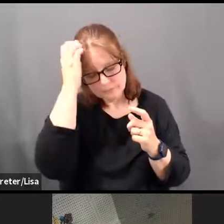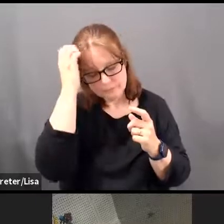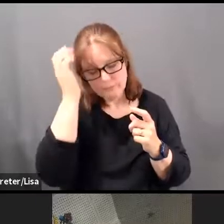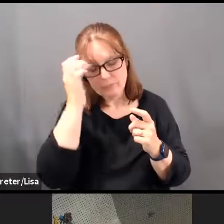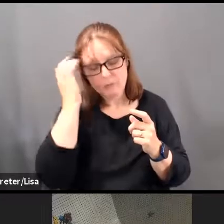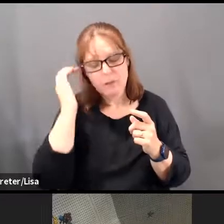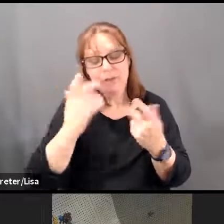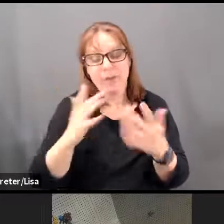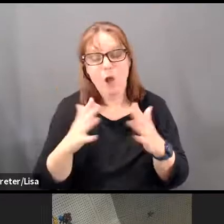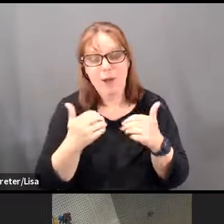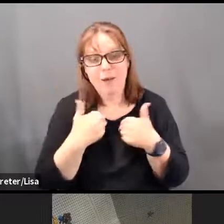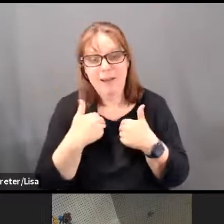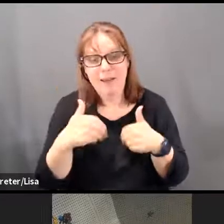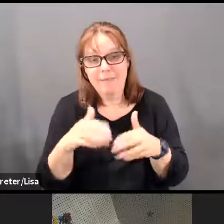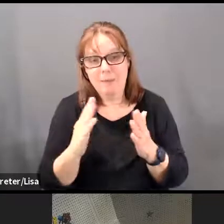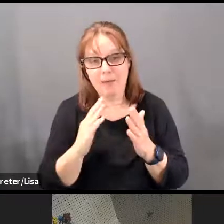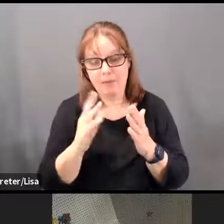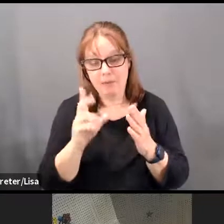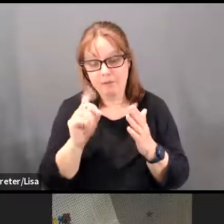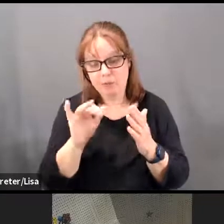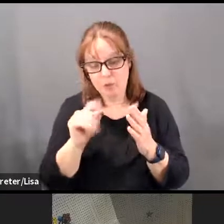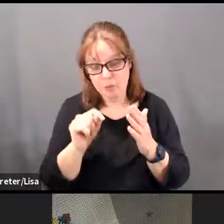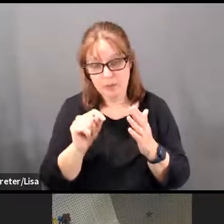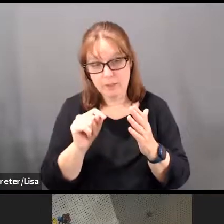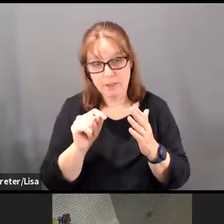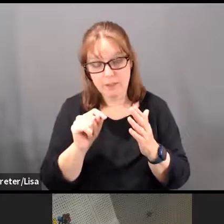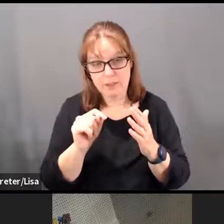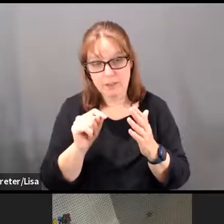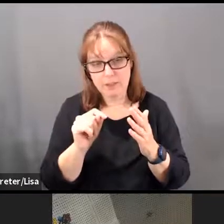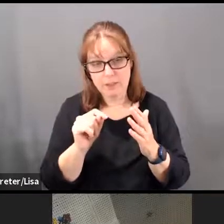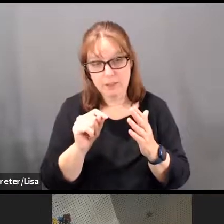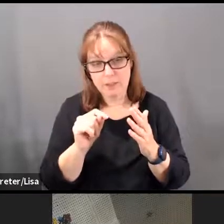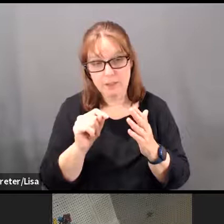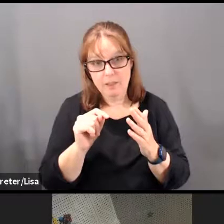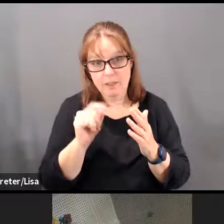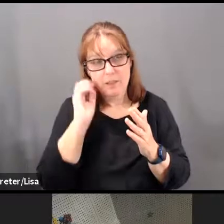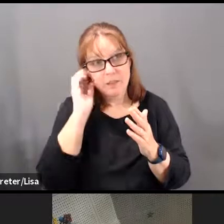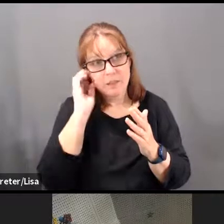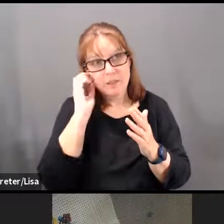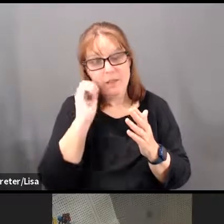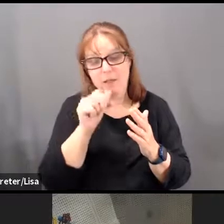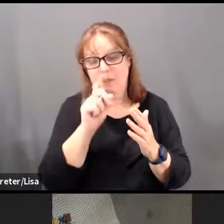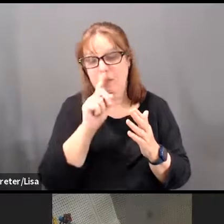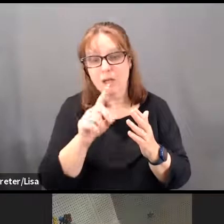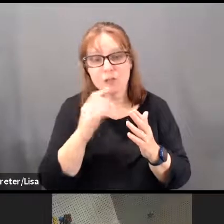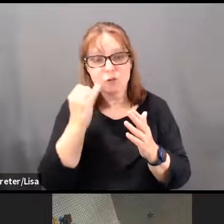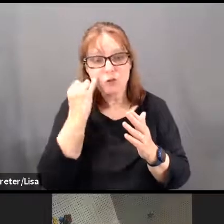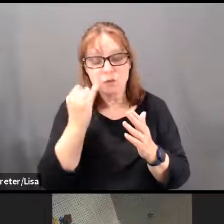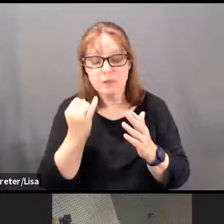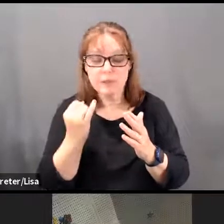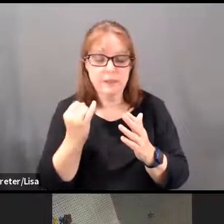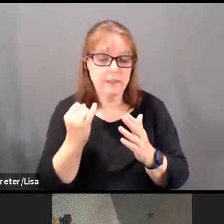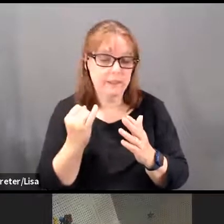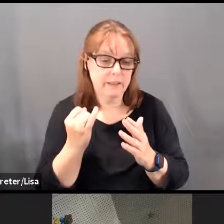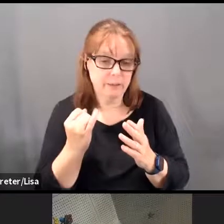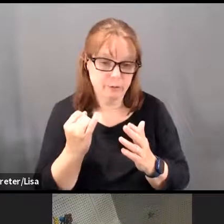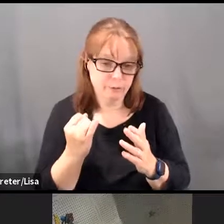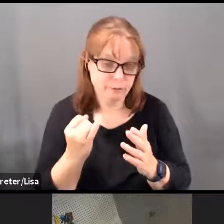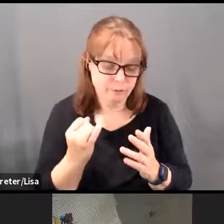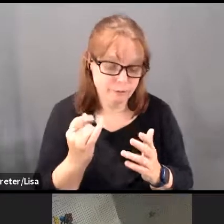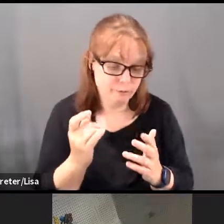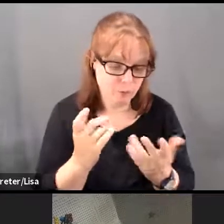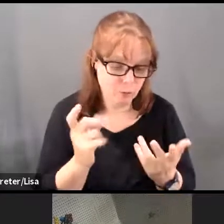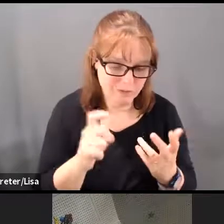doing it and already know how to make it. I don't think we'll see nearly as much shortage of vaccine as we will if we have to have a booster, but we don't know yet. So we'll have to wait and see.